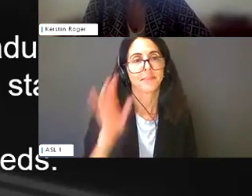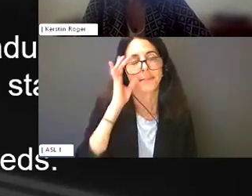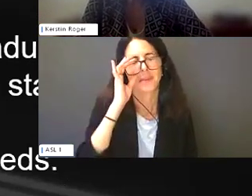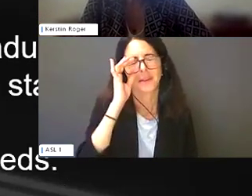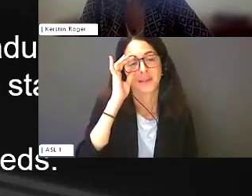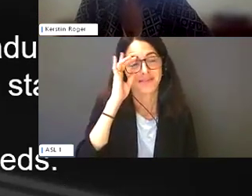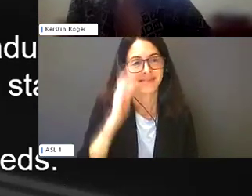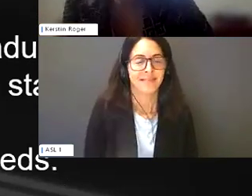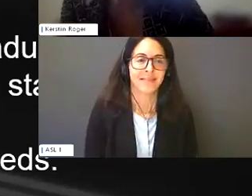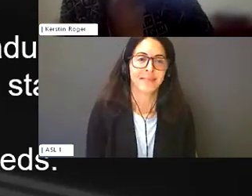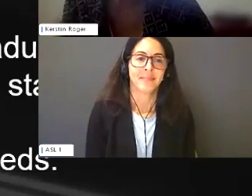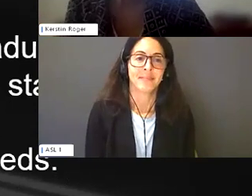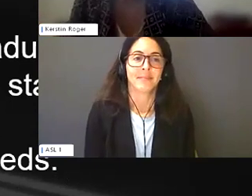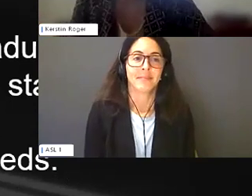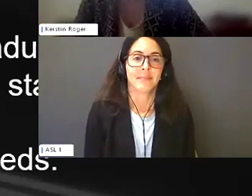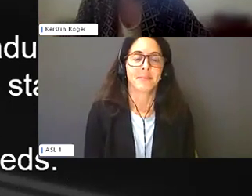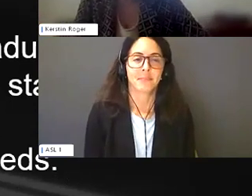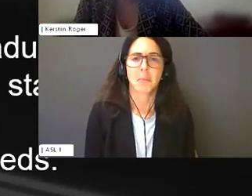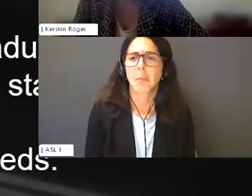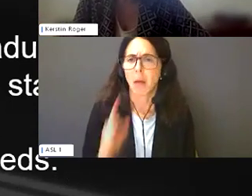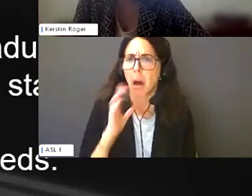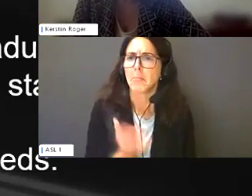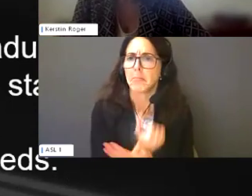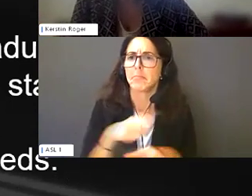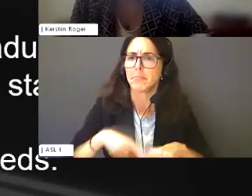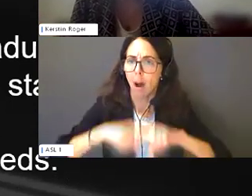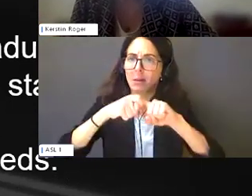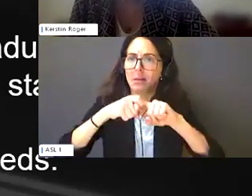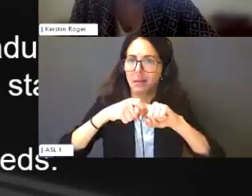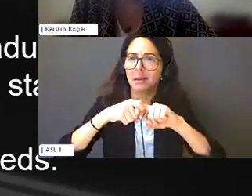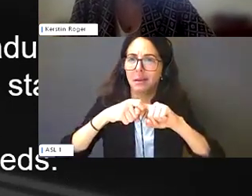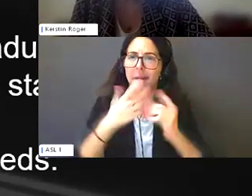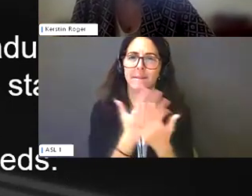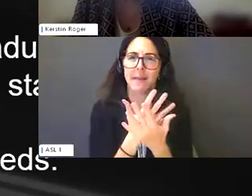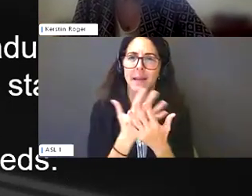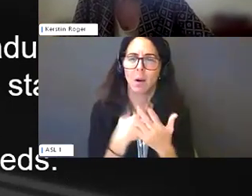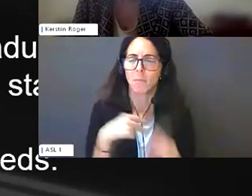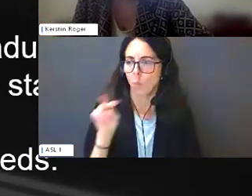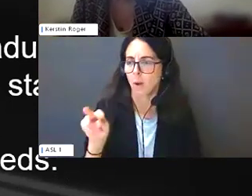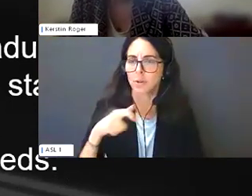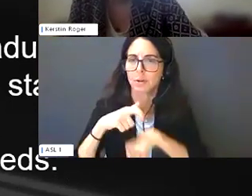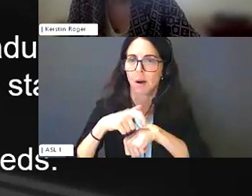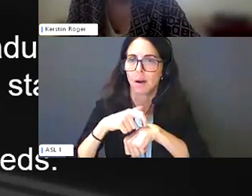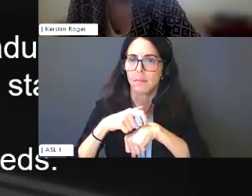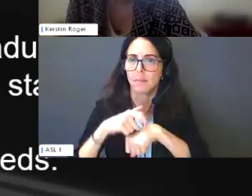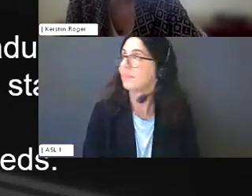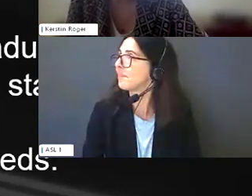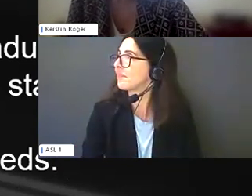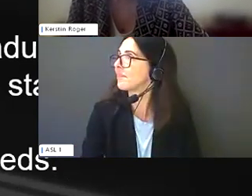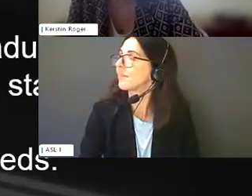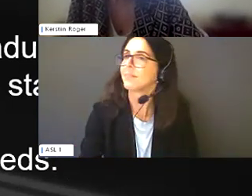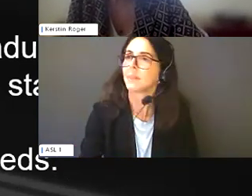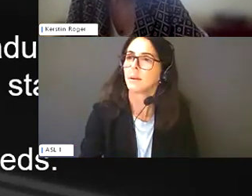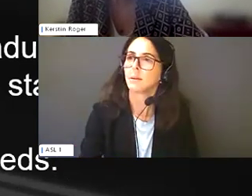This is where I thought we might stop for the video. I'm aware of the time. So I'll just